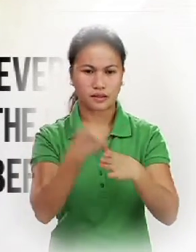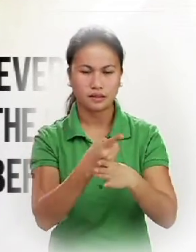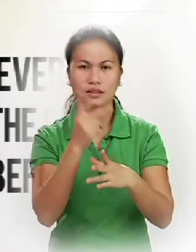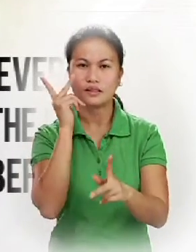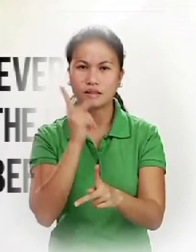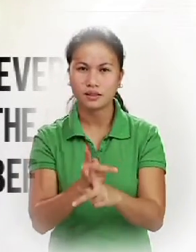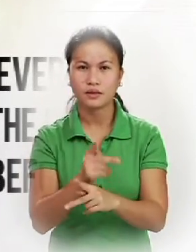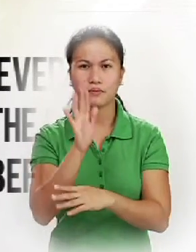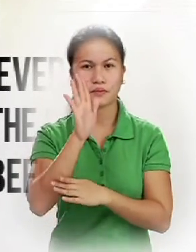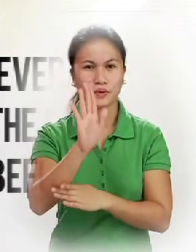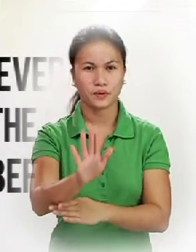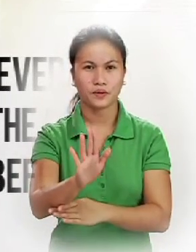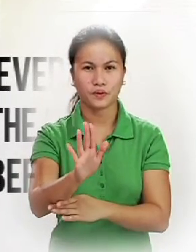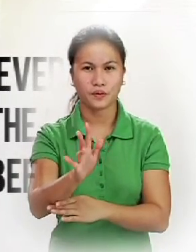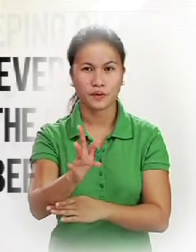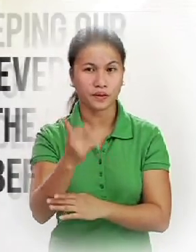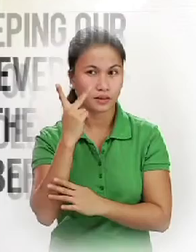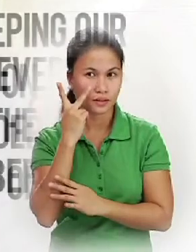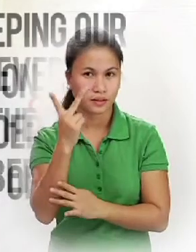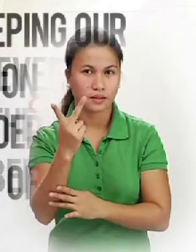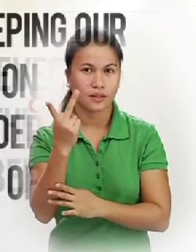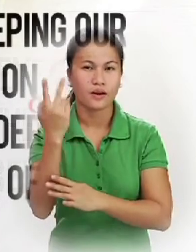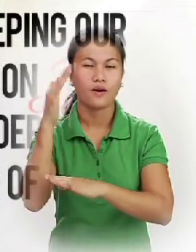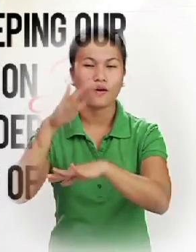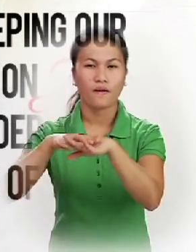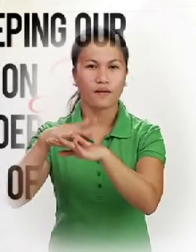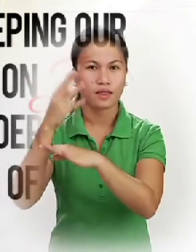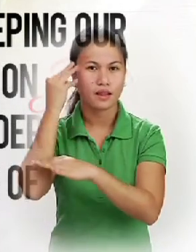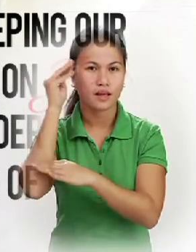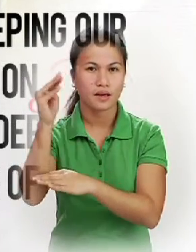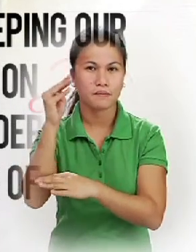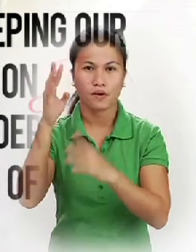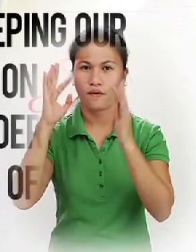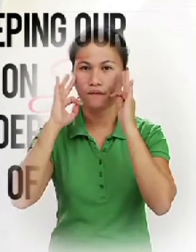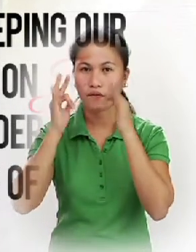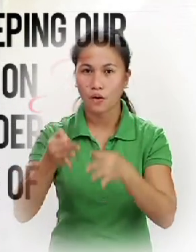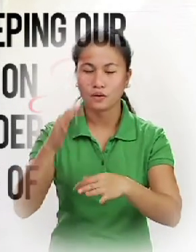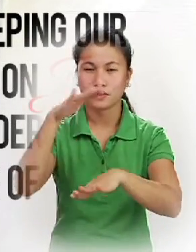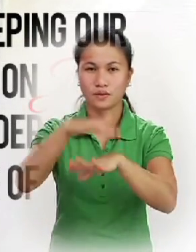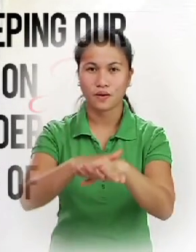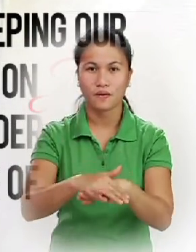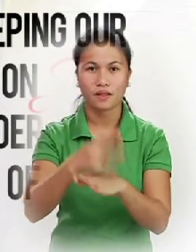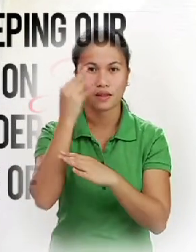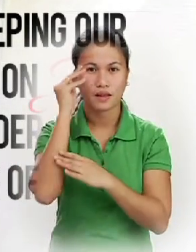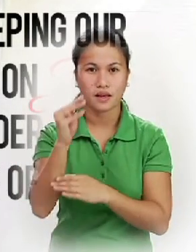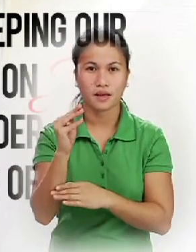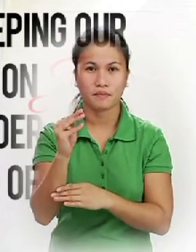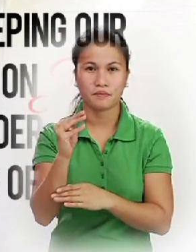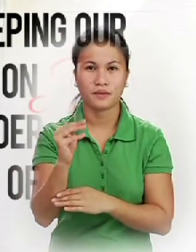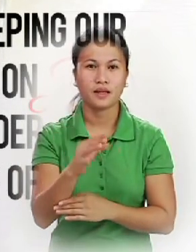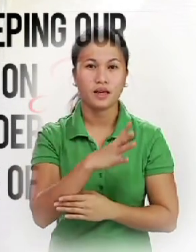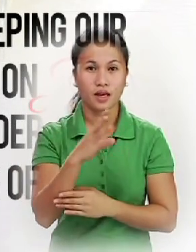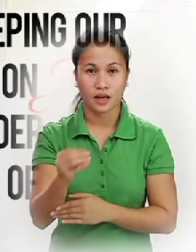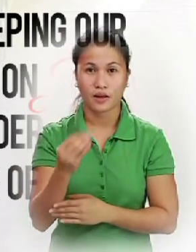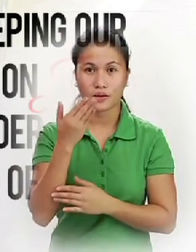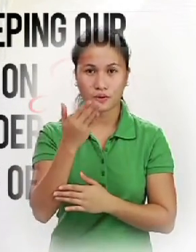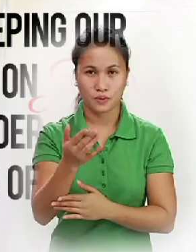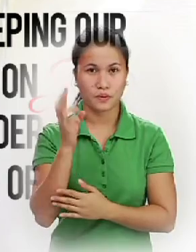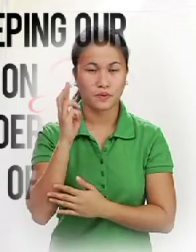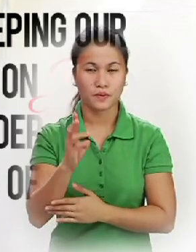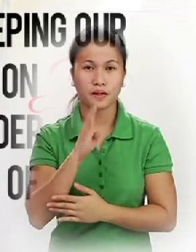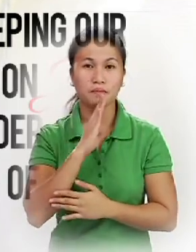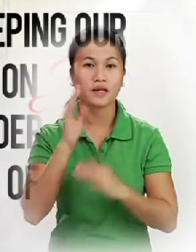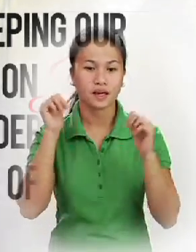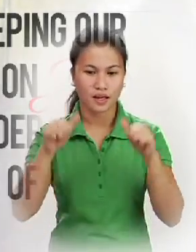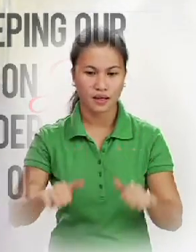Keep your gaze on Him. Focus on Him. And you will be